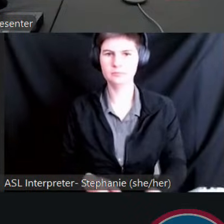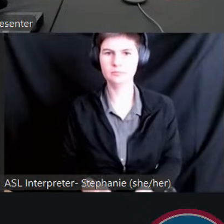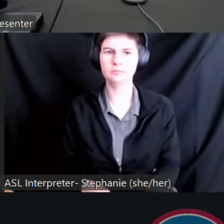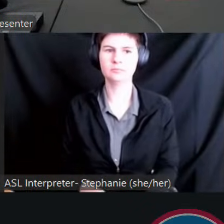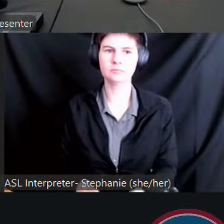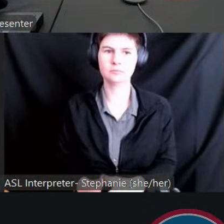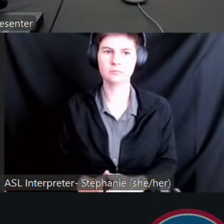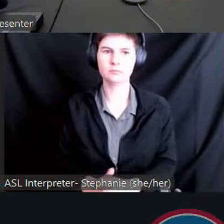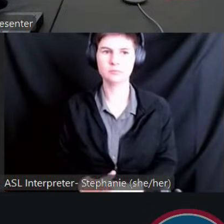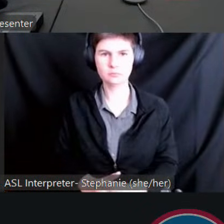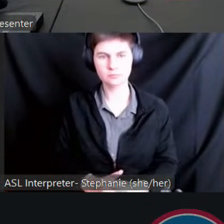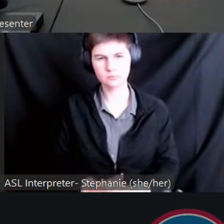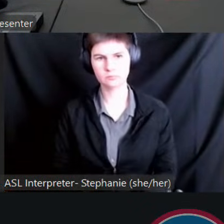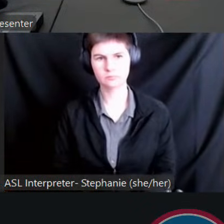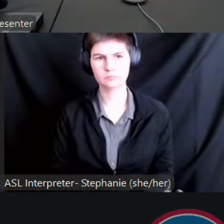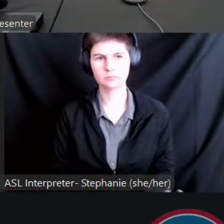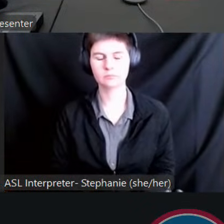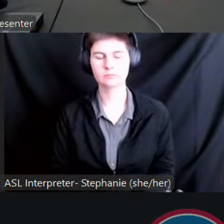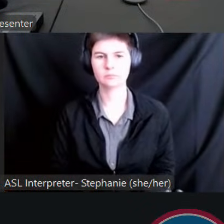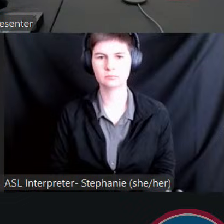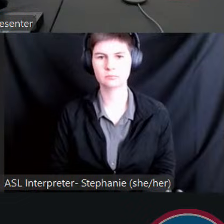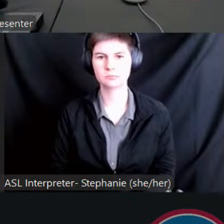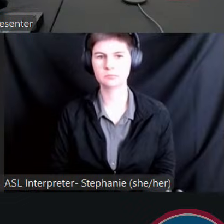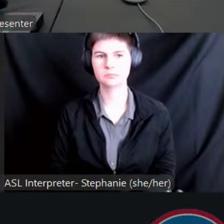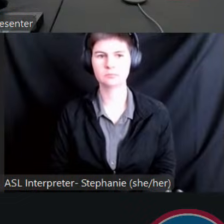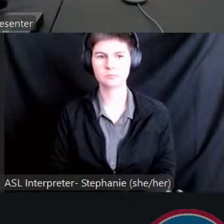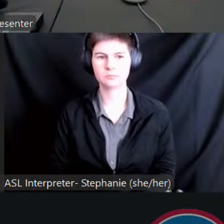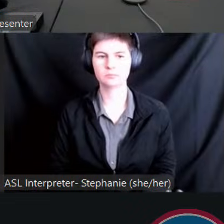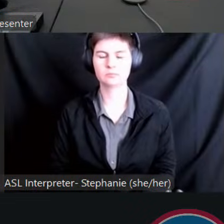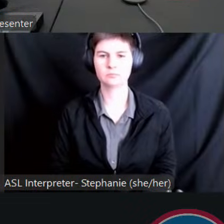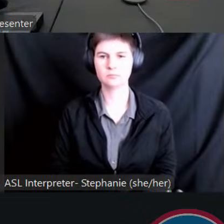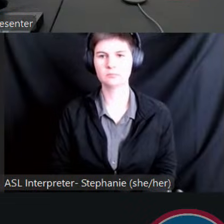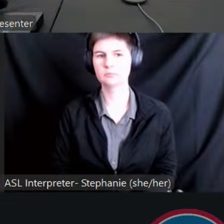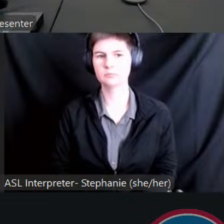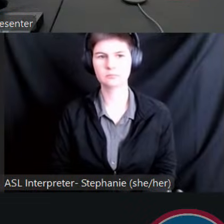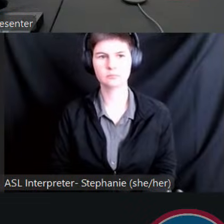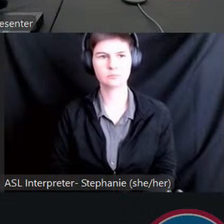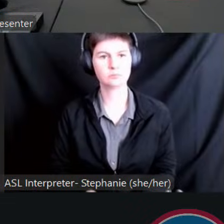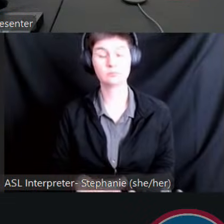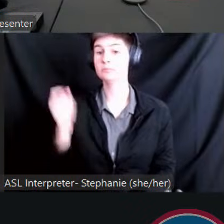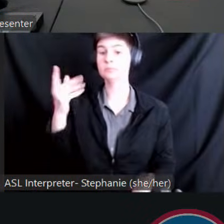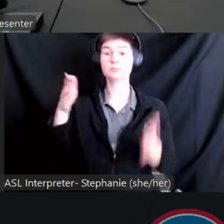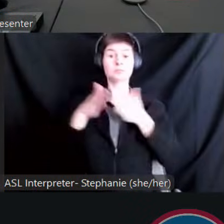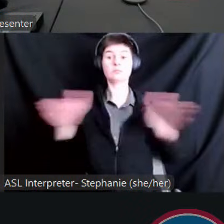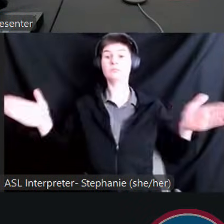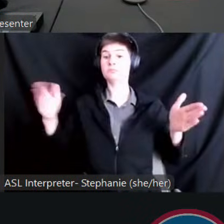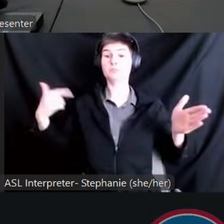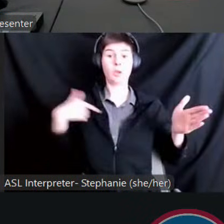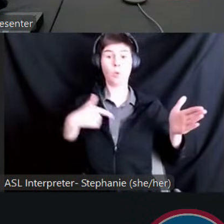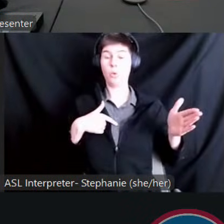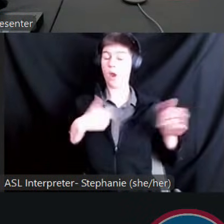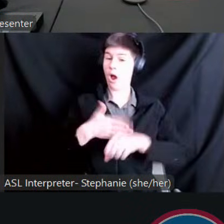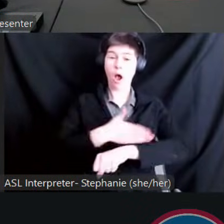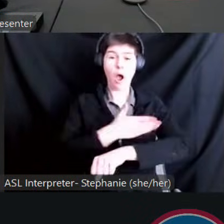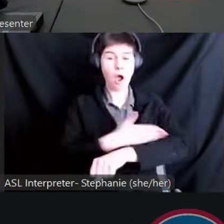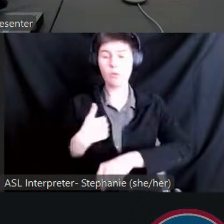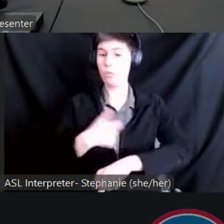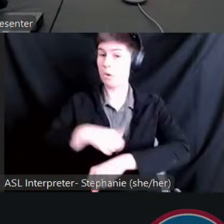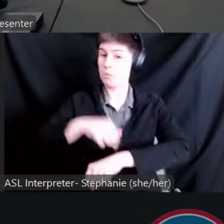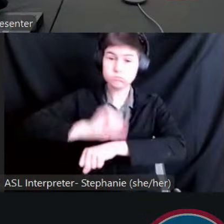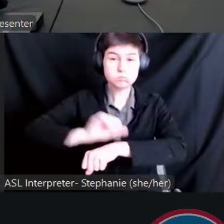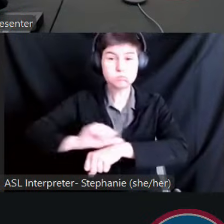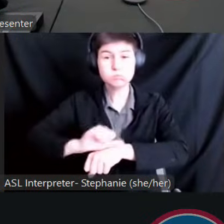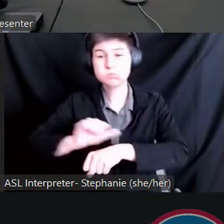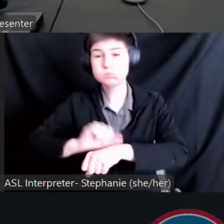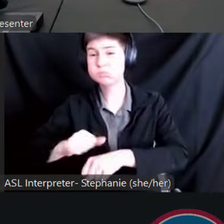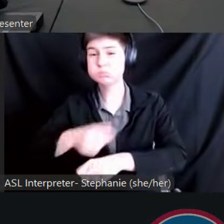So just to put things in context, we've made a lot of progress. We're doing a lot of hard work, but a lot of what we're doing, is